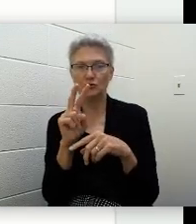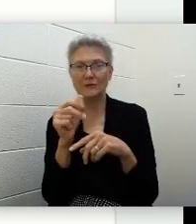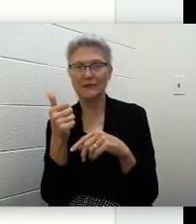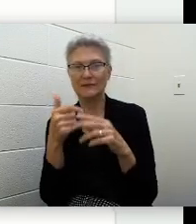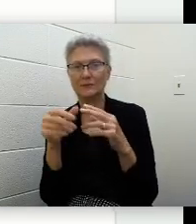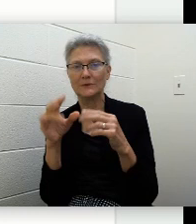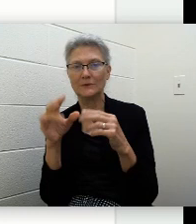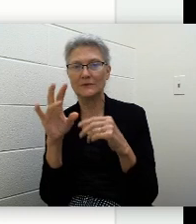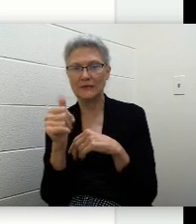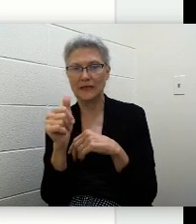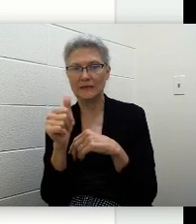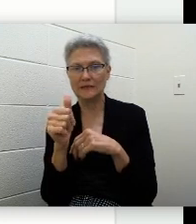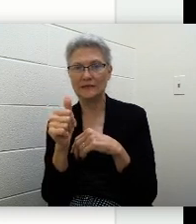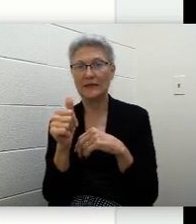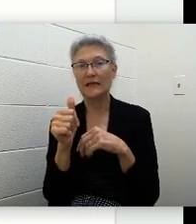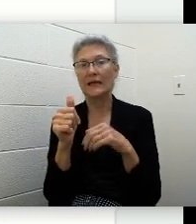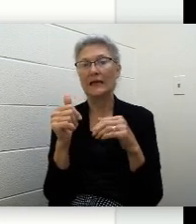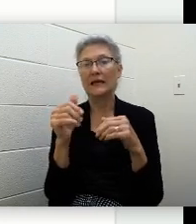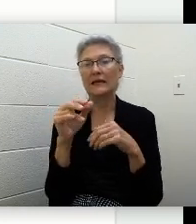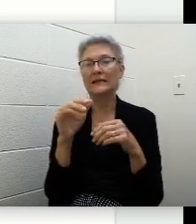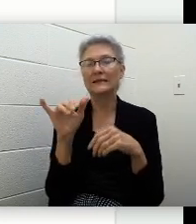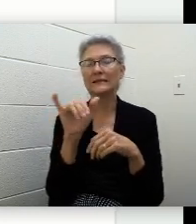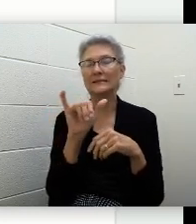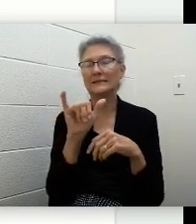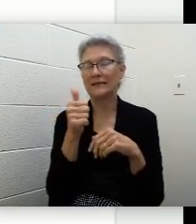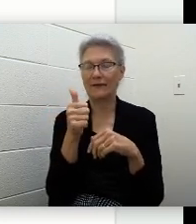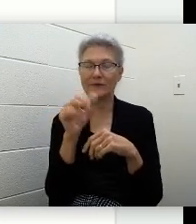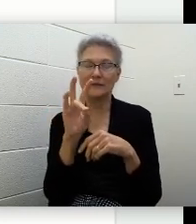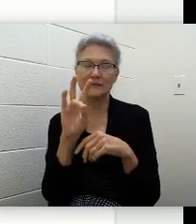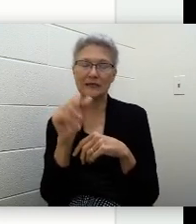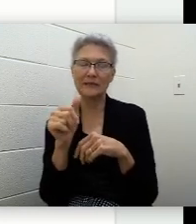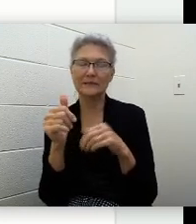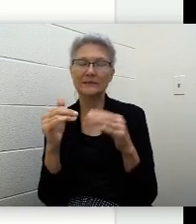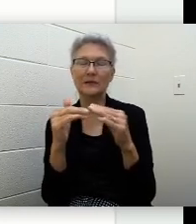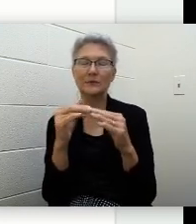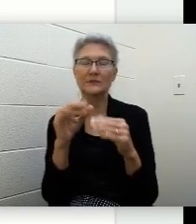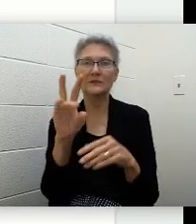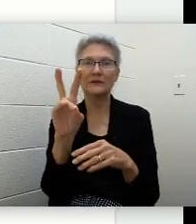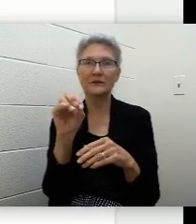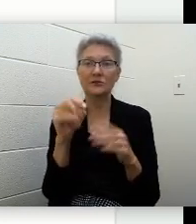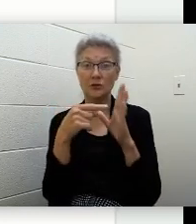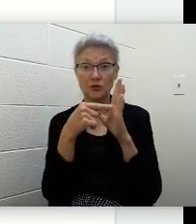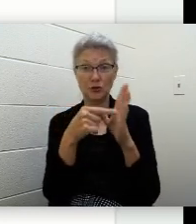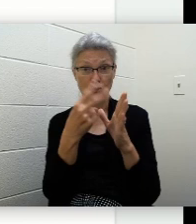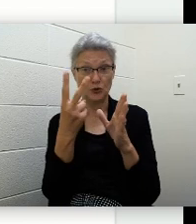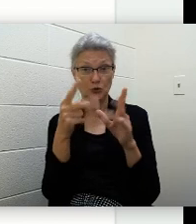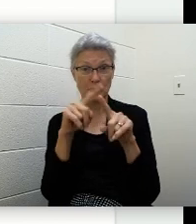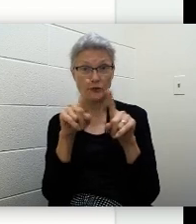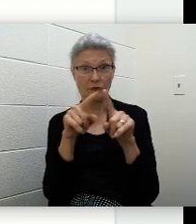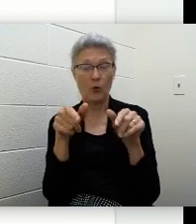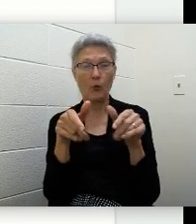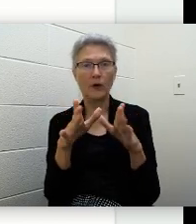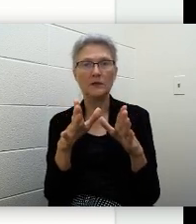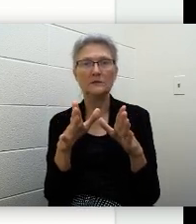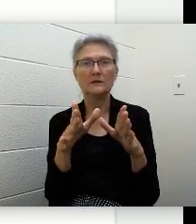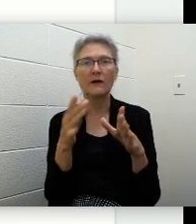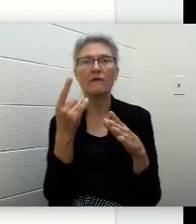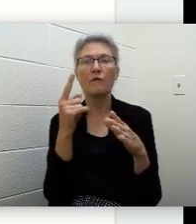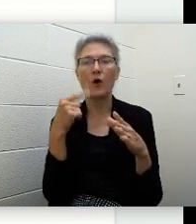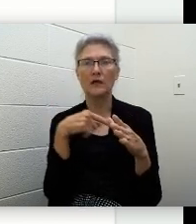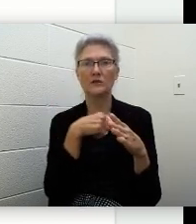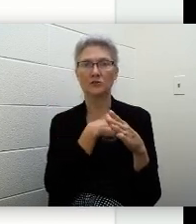7 tens, and 7 tens is the same as 70. So I showed it to you 2 different ways in order for you to